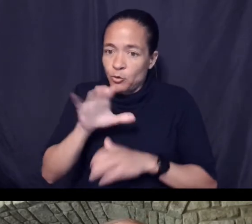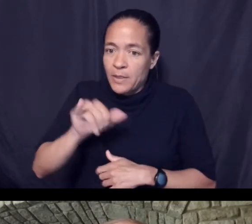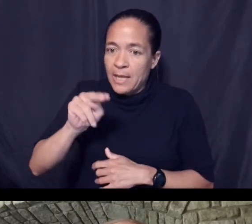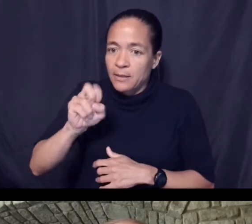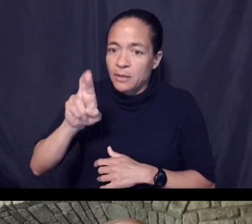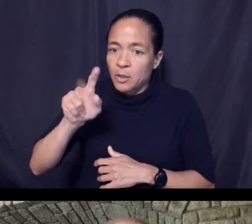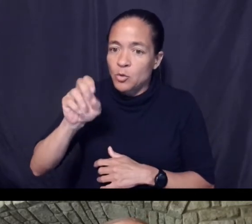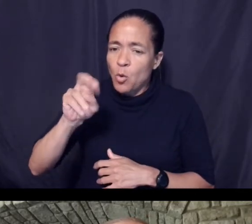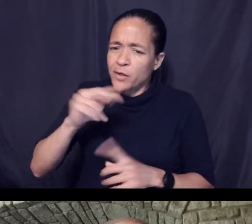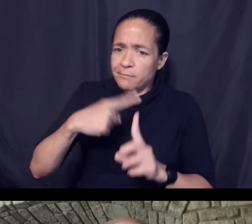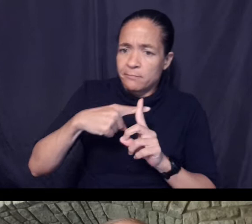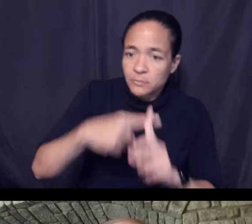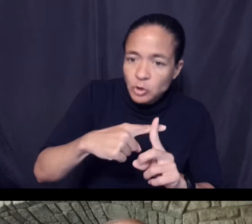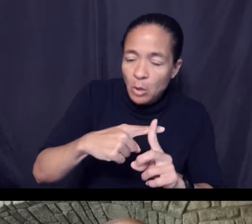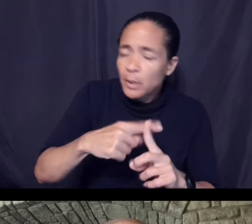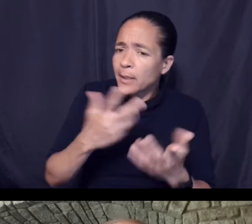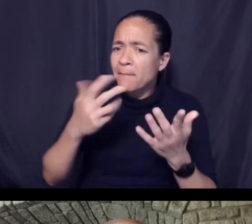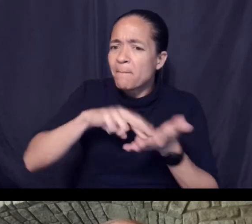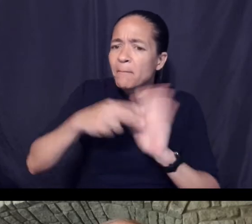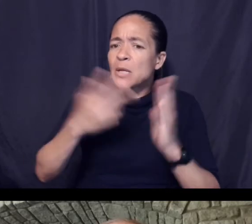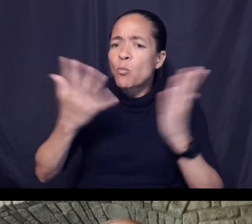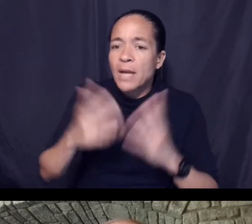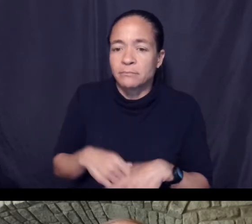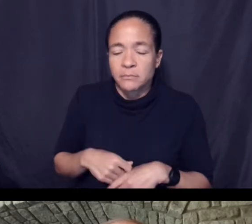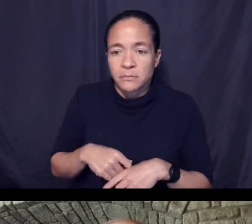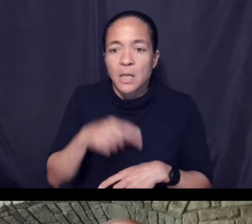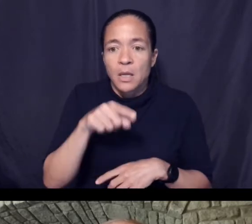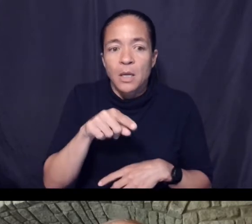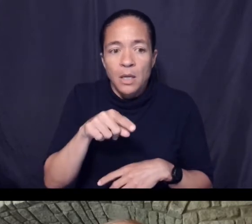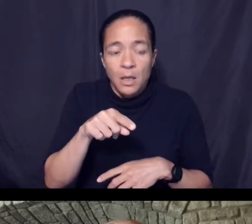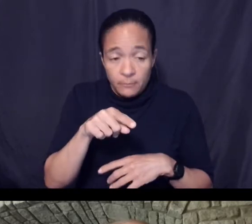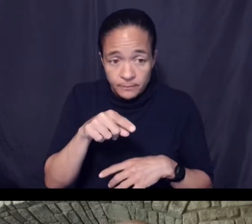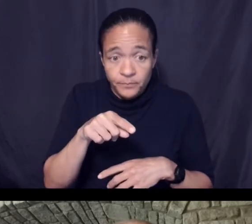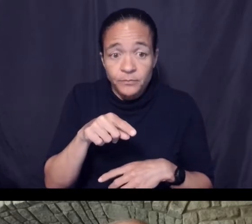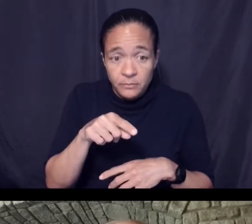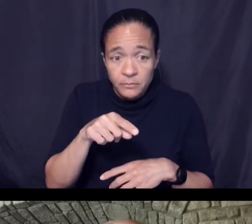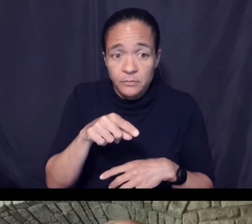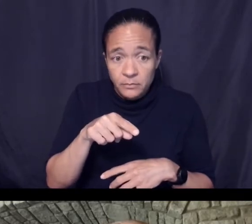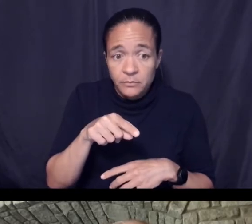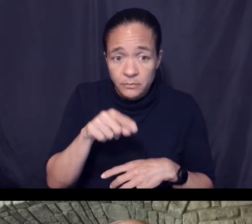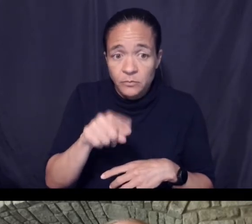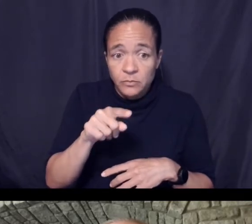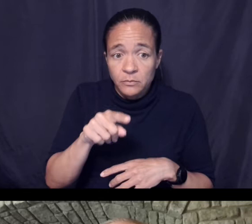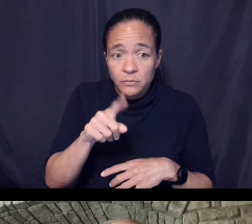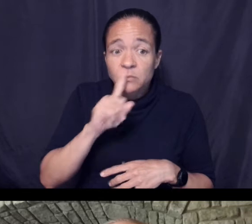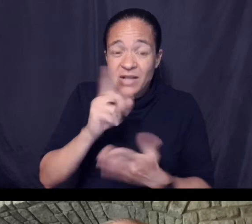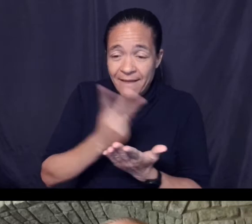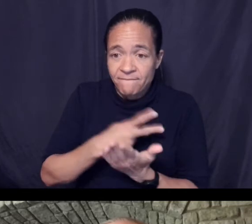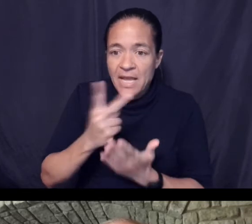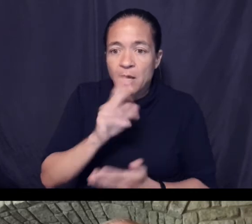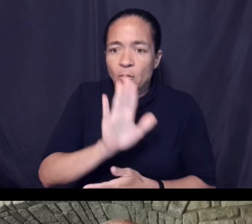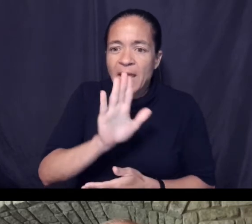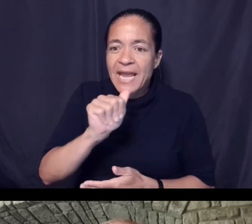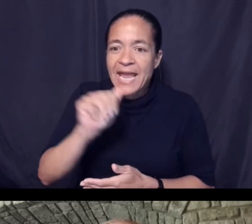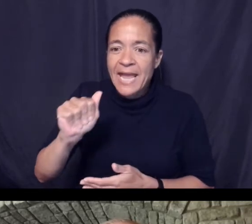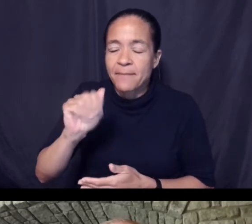Hospital. What do we mean by targeted screening? Well, testing the infants that refer or fell, we're now allowed to say that they fell on